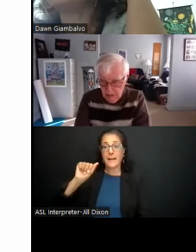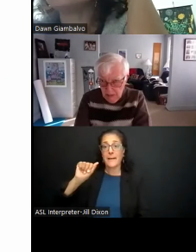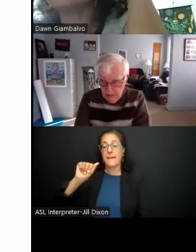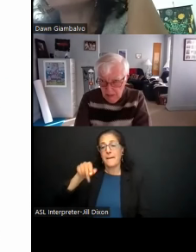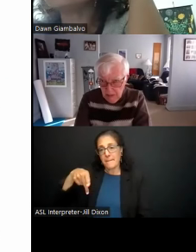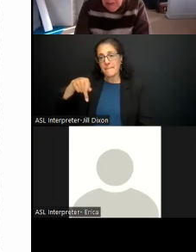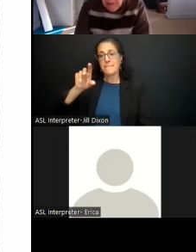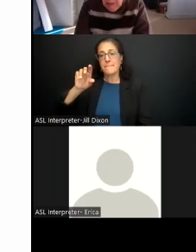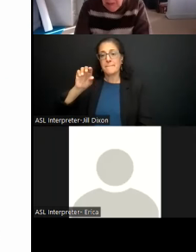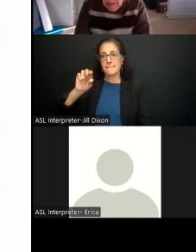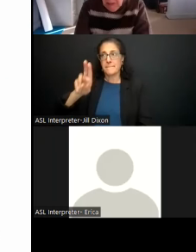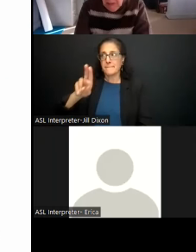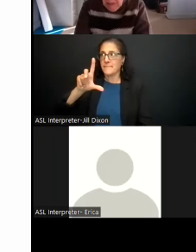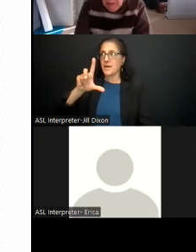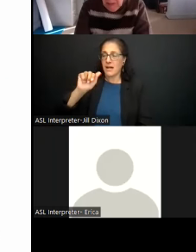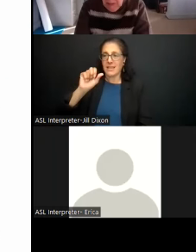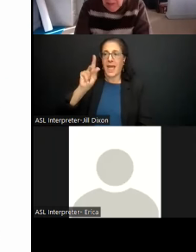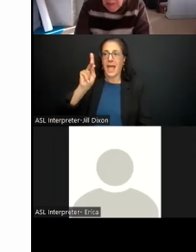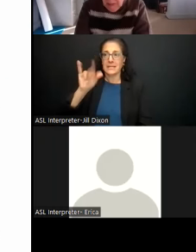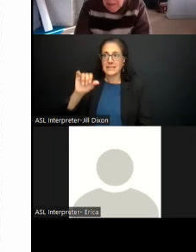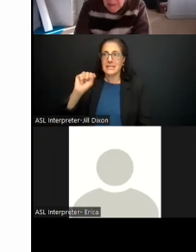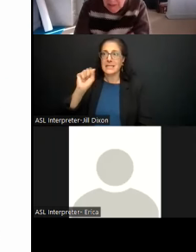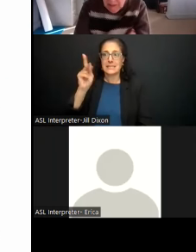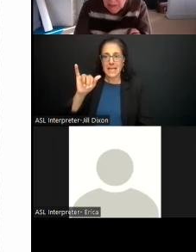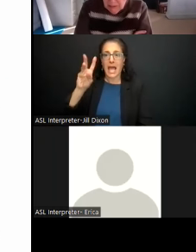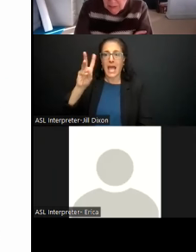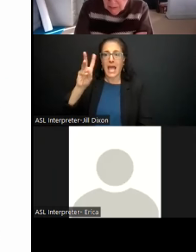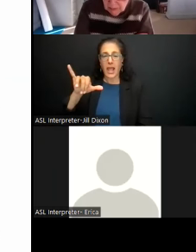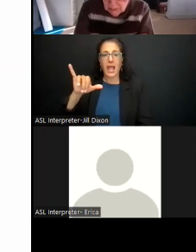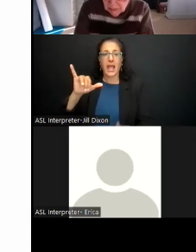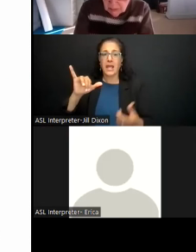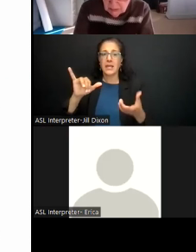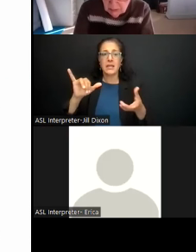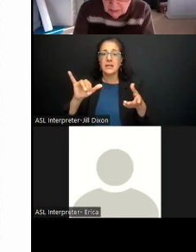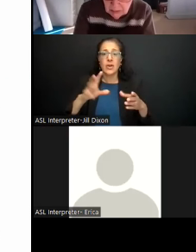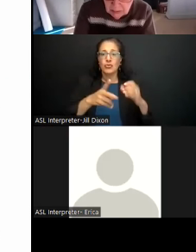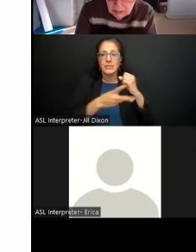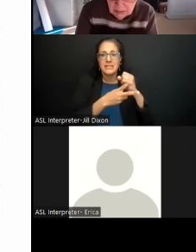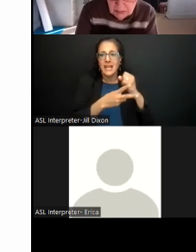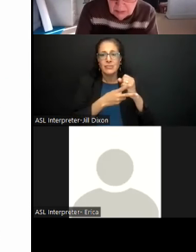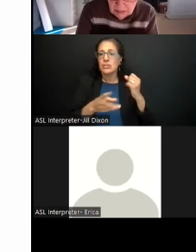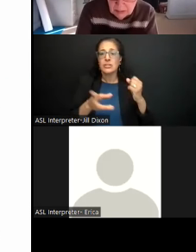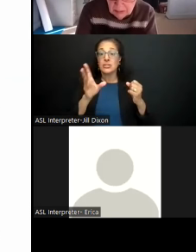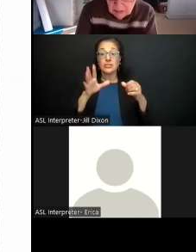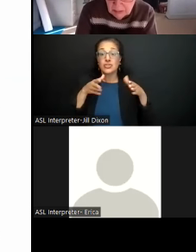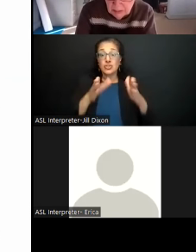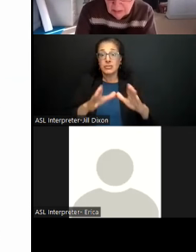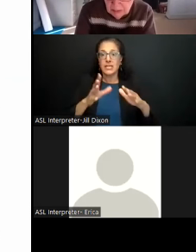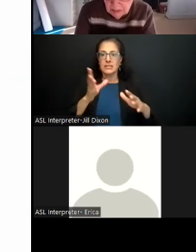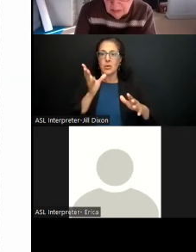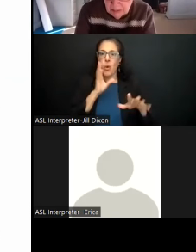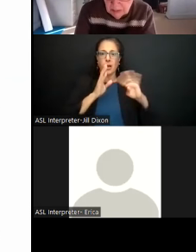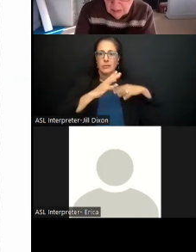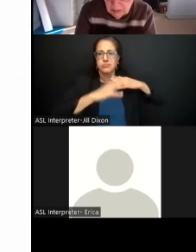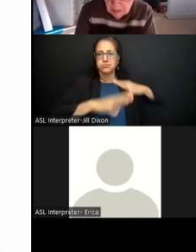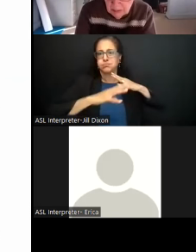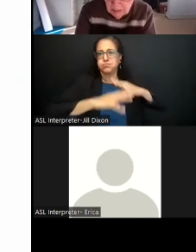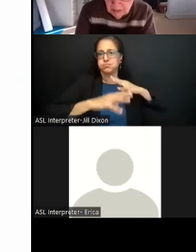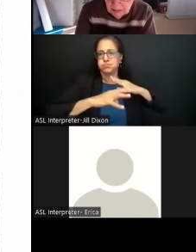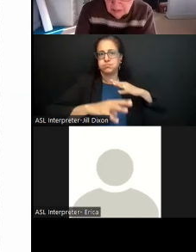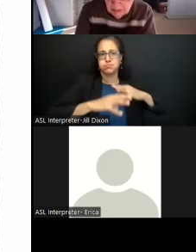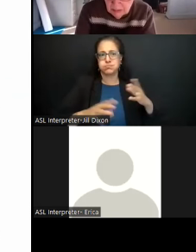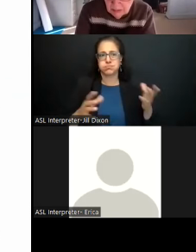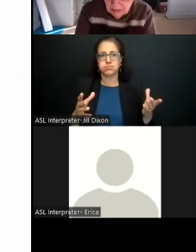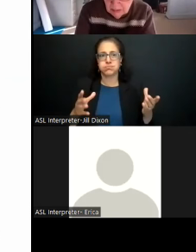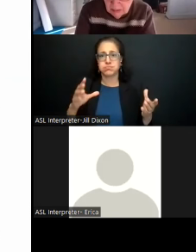these retentions, these minimal retentions that are there. The streets are running in water. Our outfall on SIP